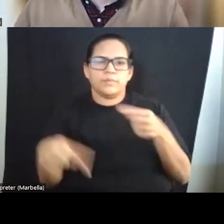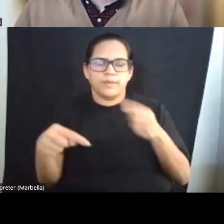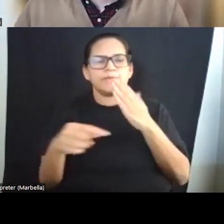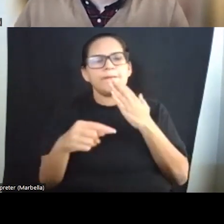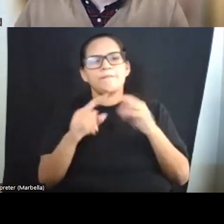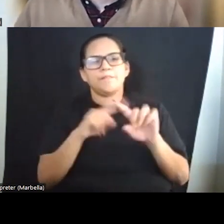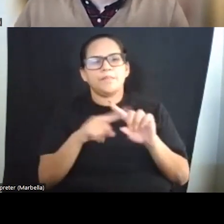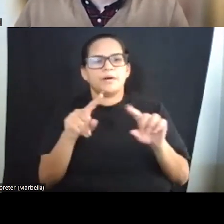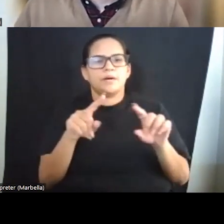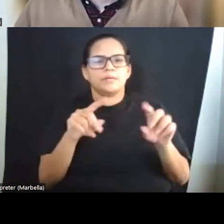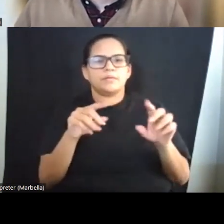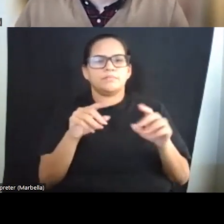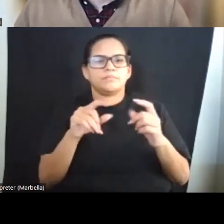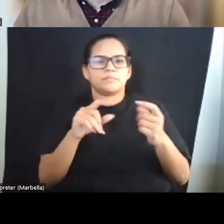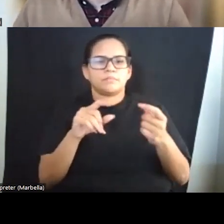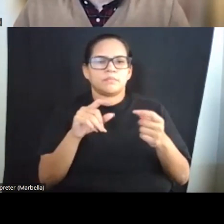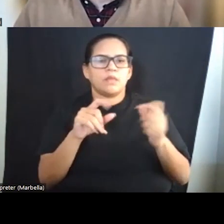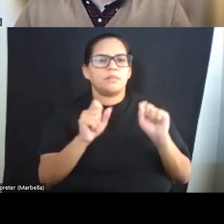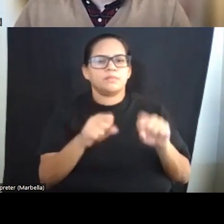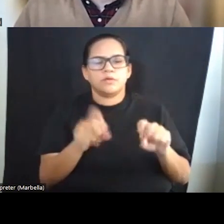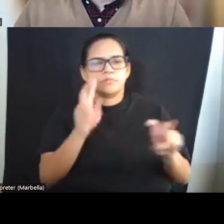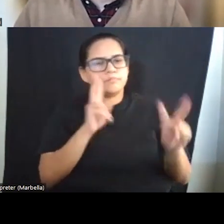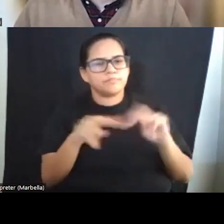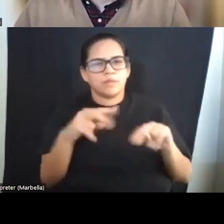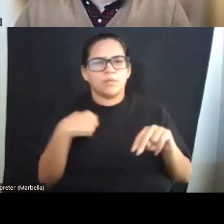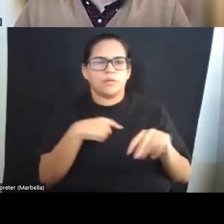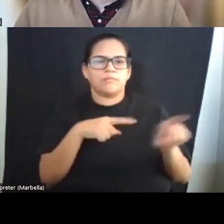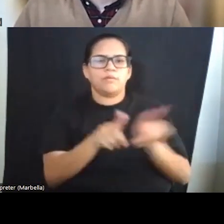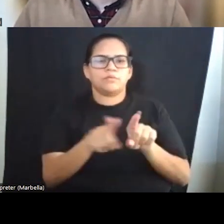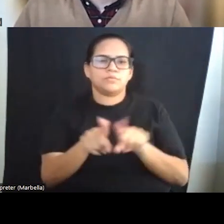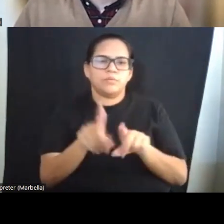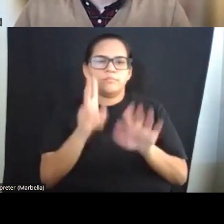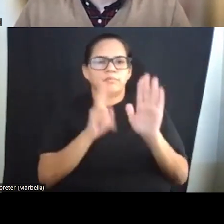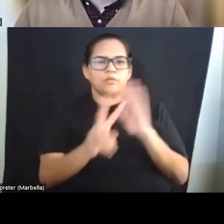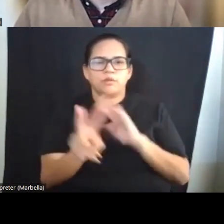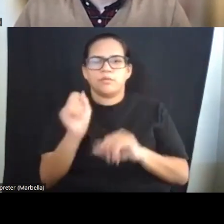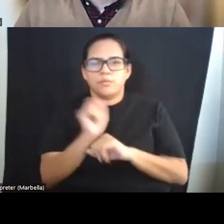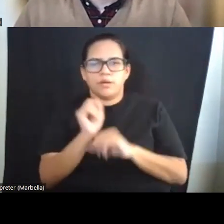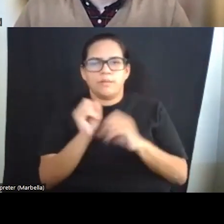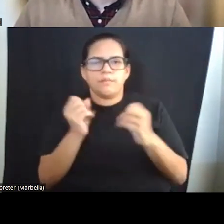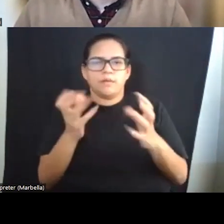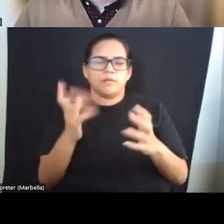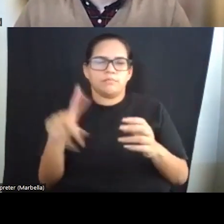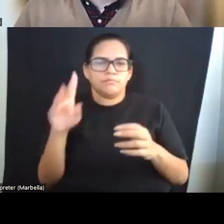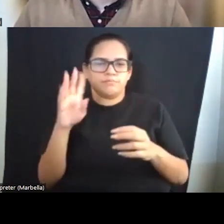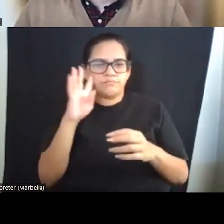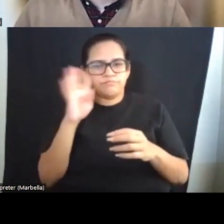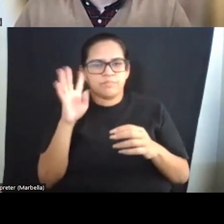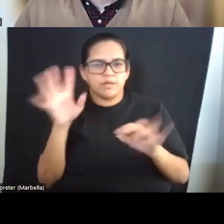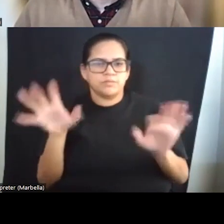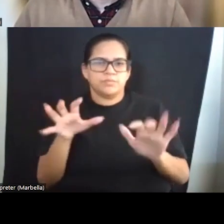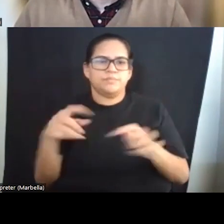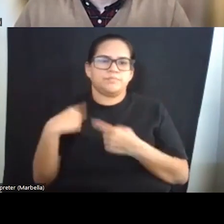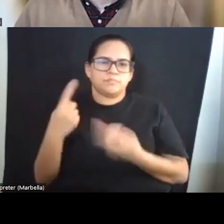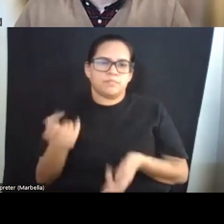But in terms of exploring the potential, we've been also looking at the work that many other creatives have been doing, precisely